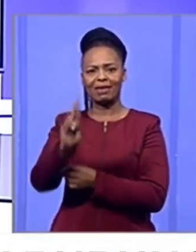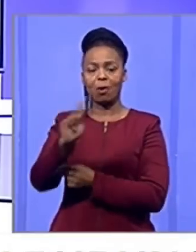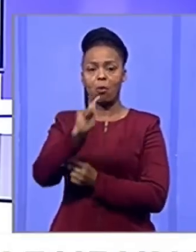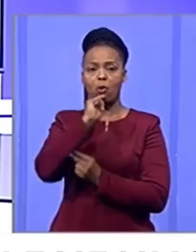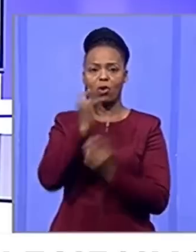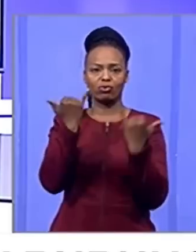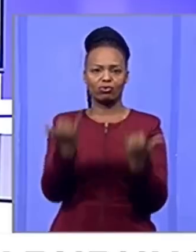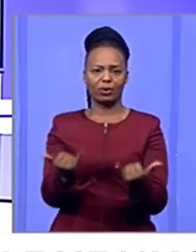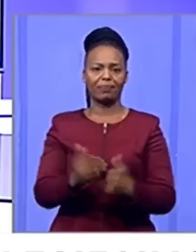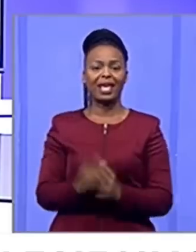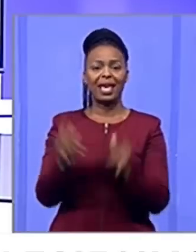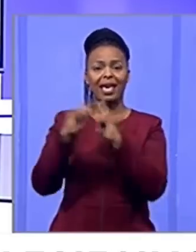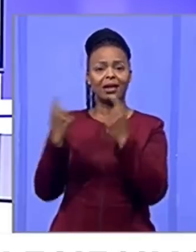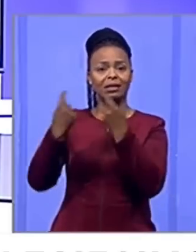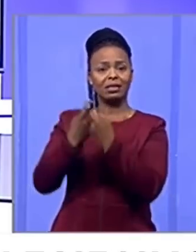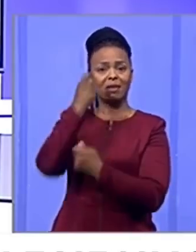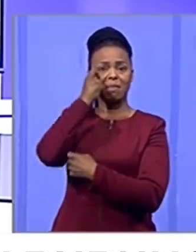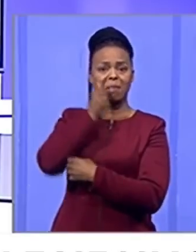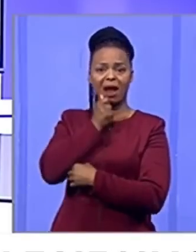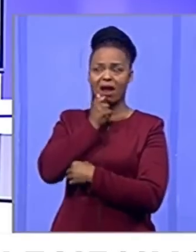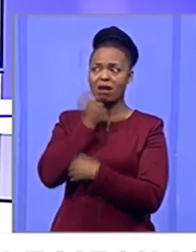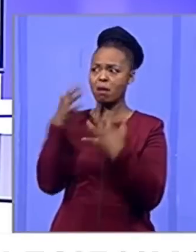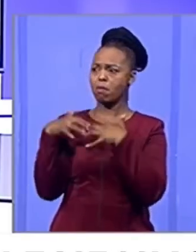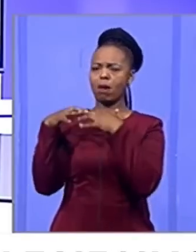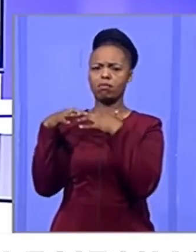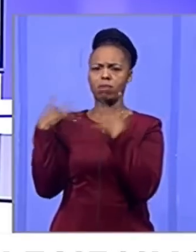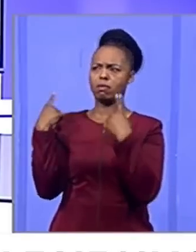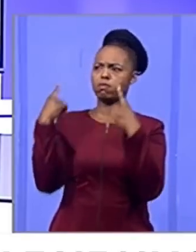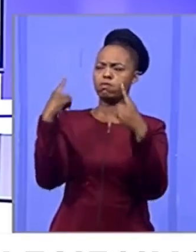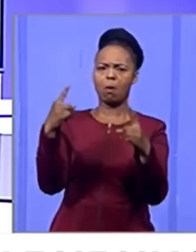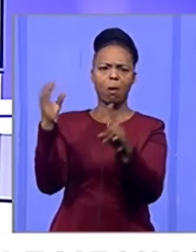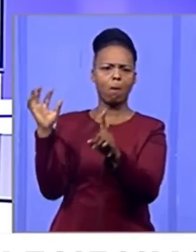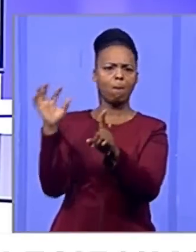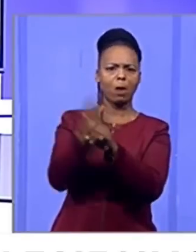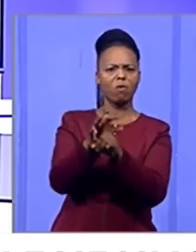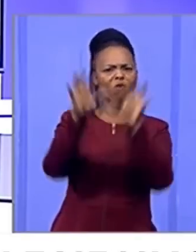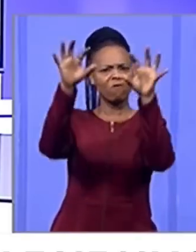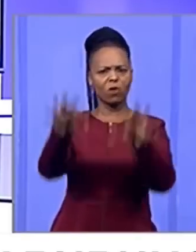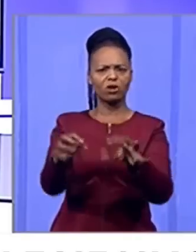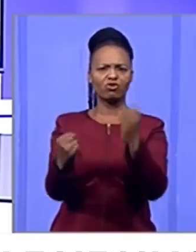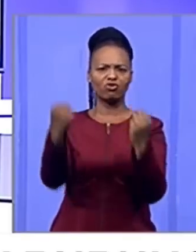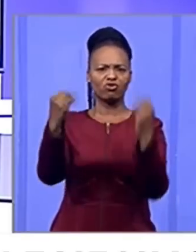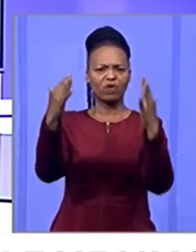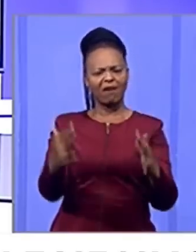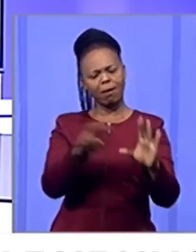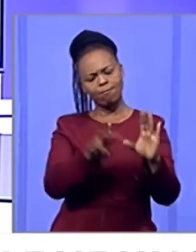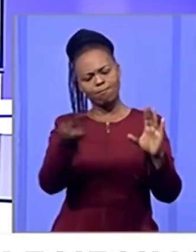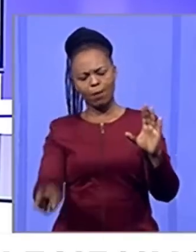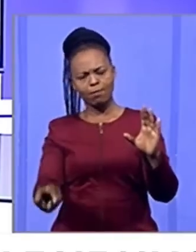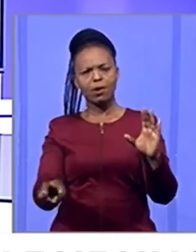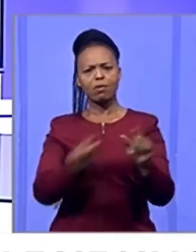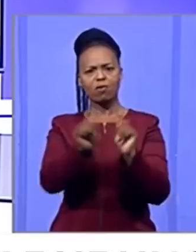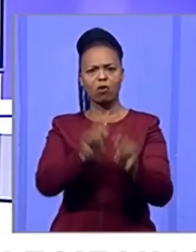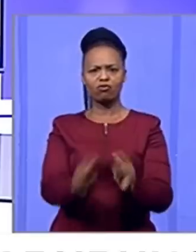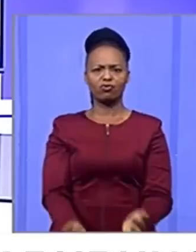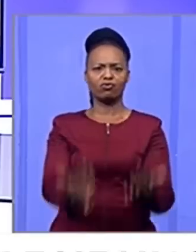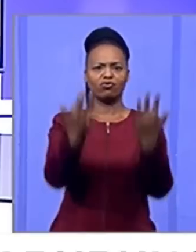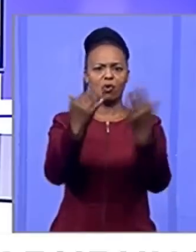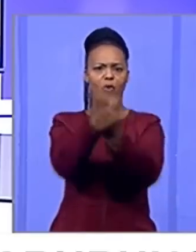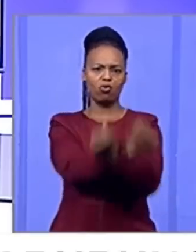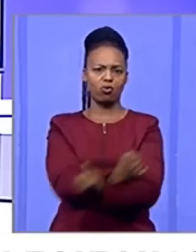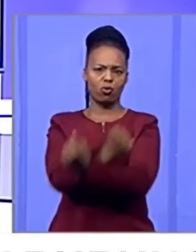Go dumelwa ge sehlopha sa banna bao ba itlhamilego se gapeletša baotledi ba dilori go fologa pele ba di fiša.